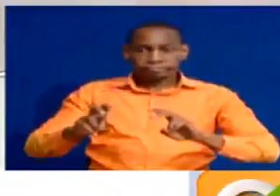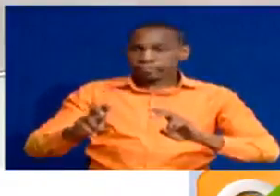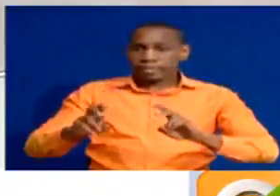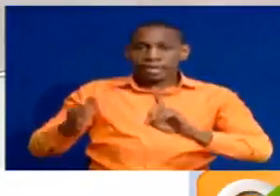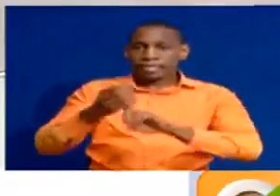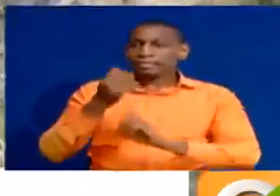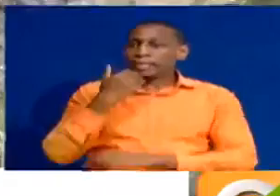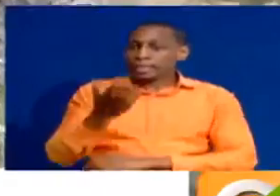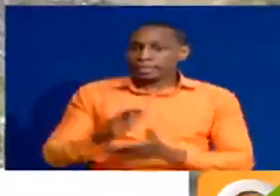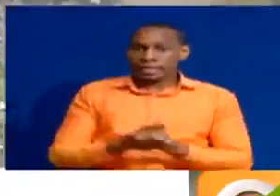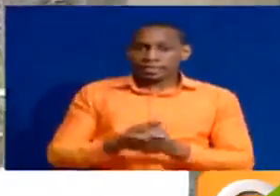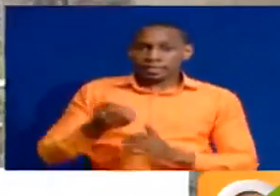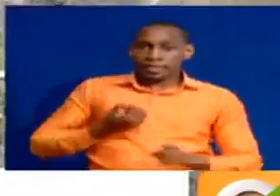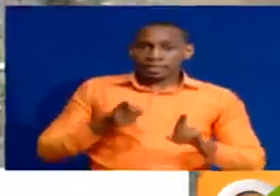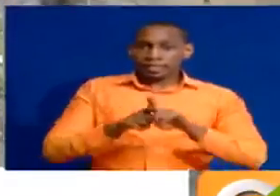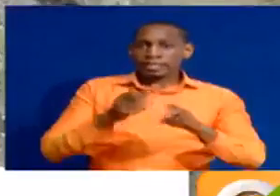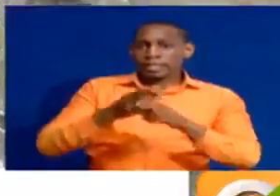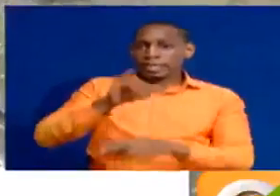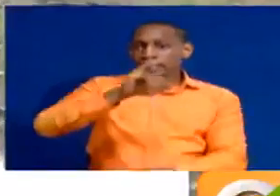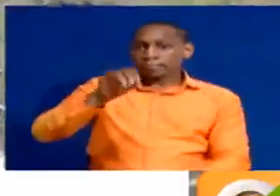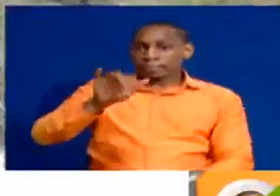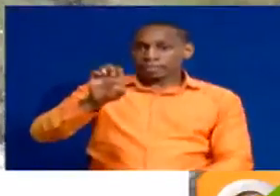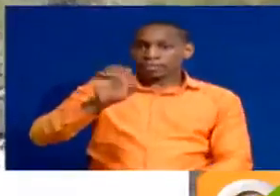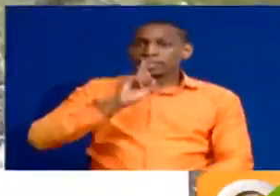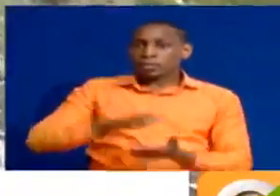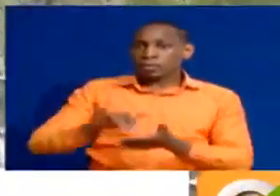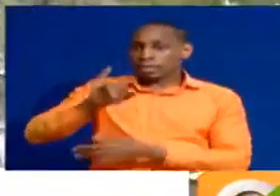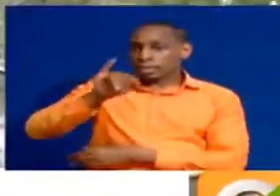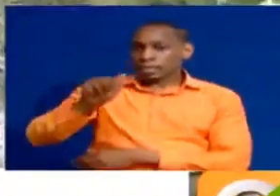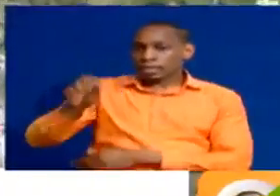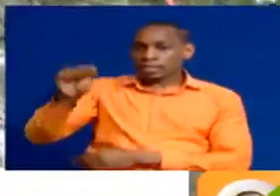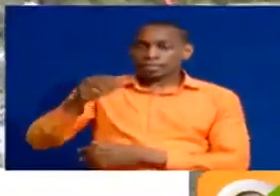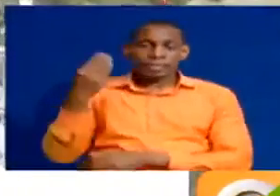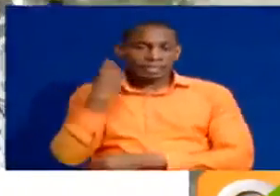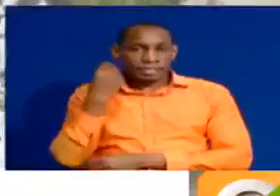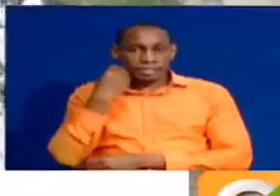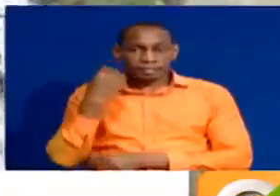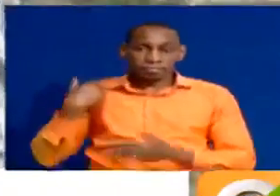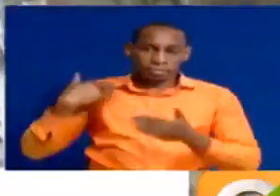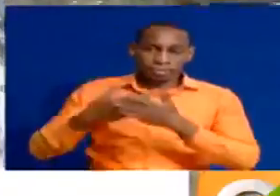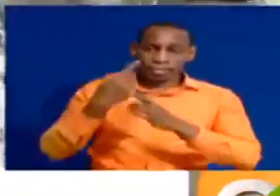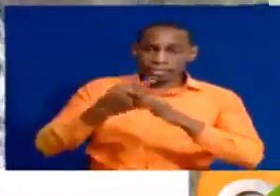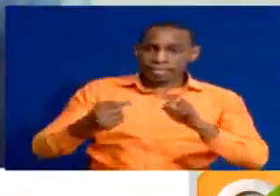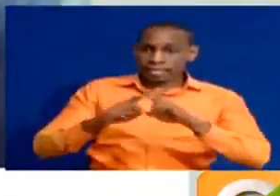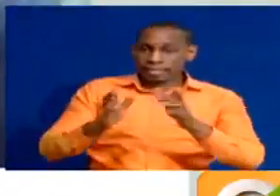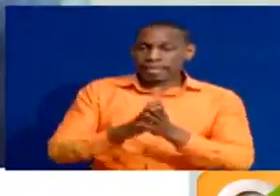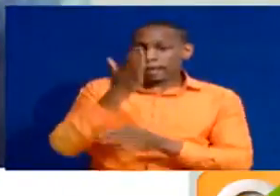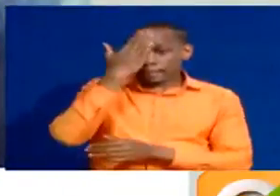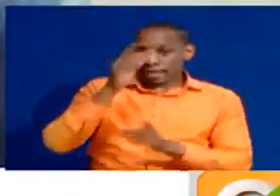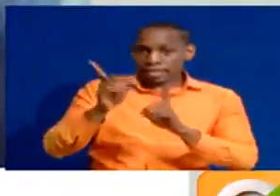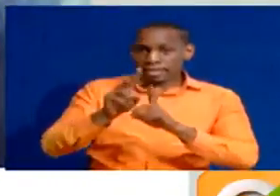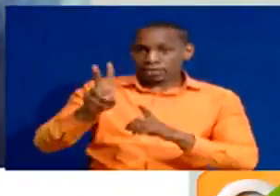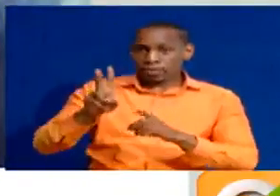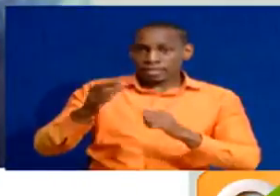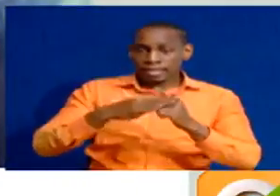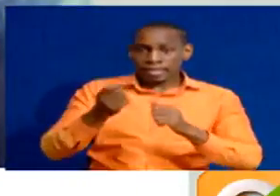proven futile. Now, the sister, Joyce Anyango, says James Odongo has been sick since the beginning of the year. And on Monday, the 28th